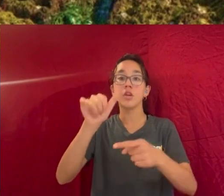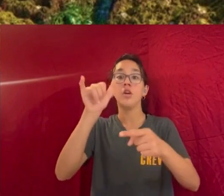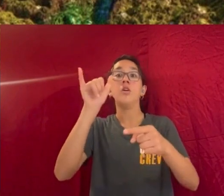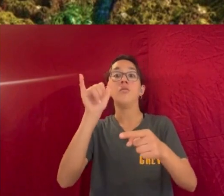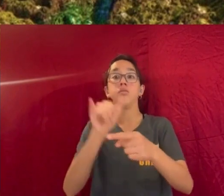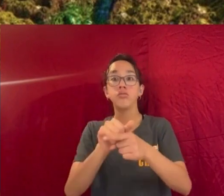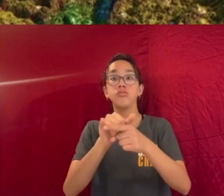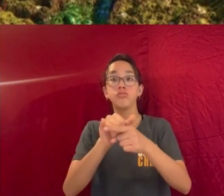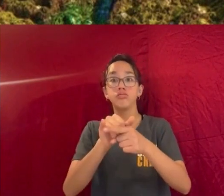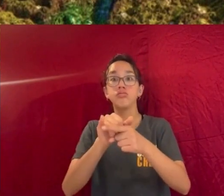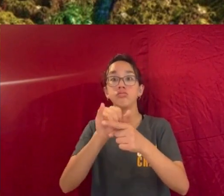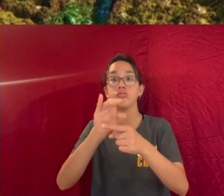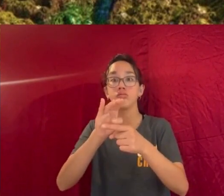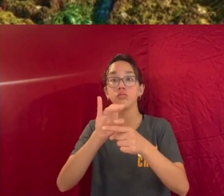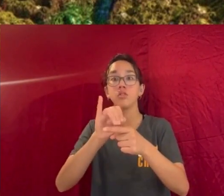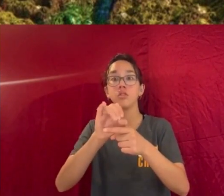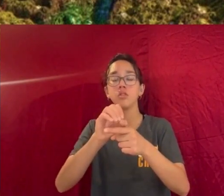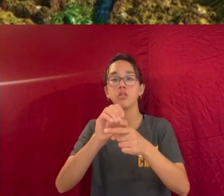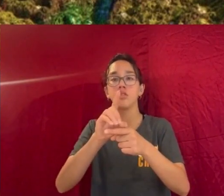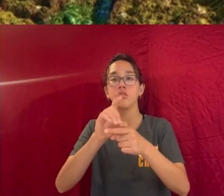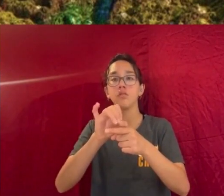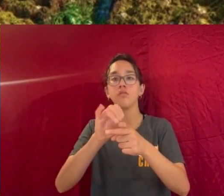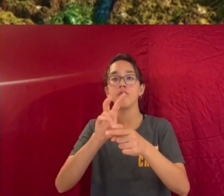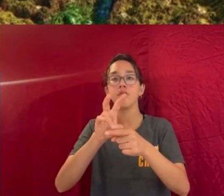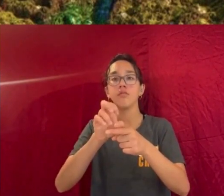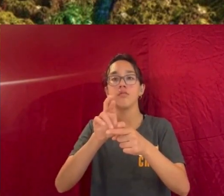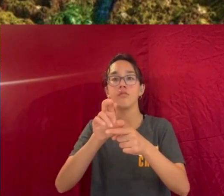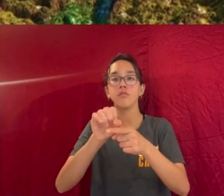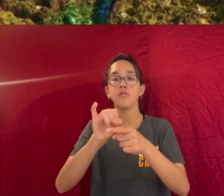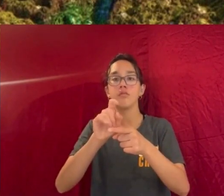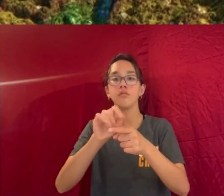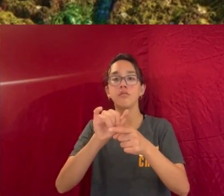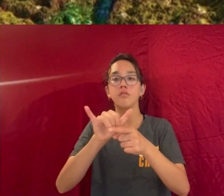I know that's a big word, biodiversity,